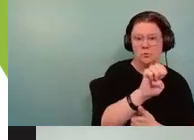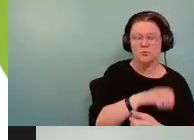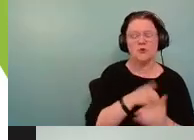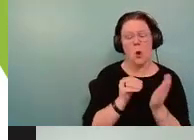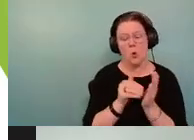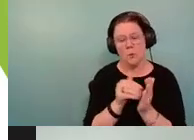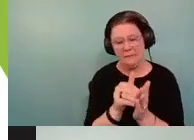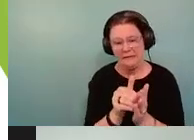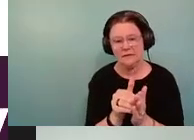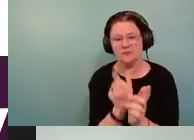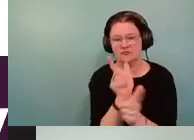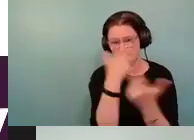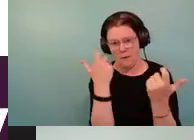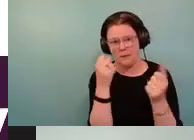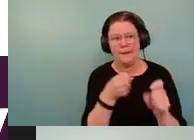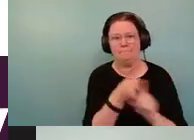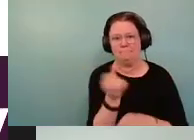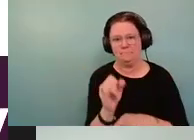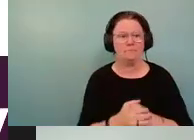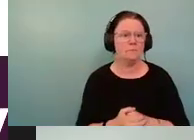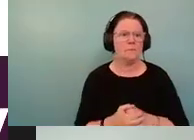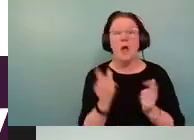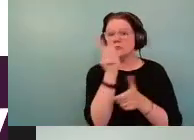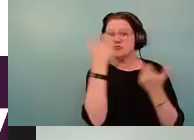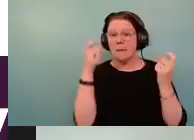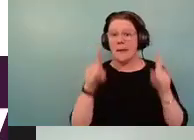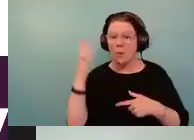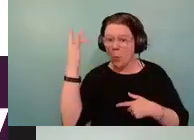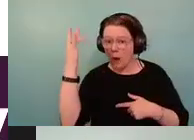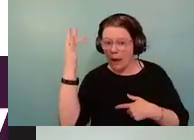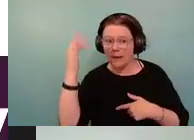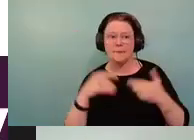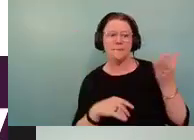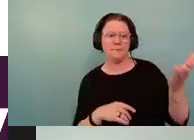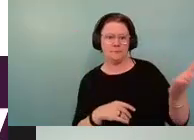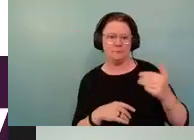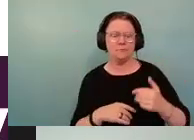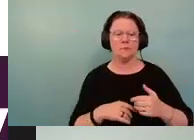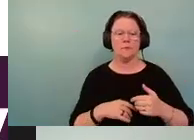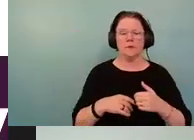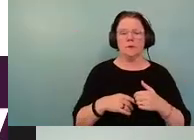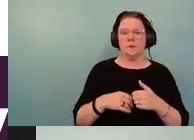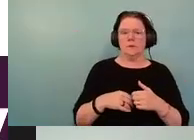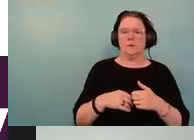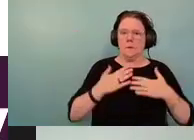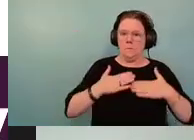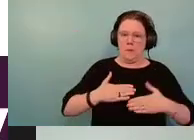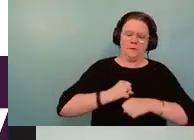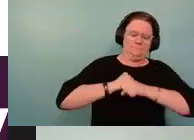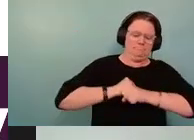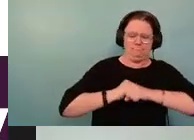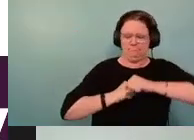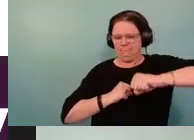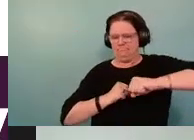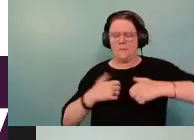impact them as well. So, why does trauma occur? Trauma occurs as a way of protecting ourselves from bad, painful,